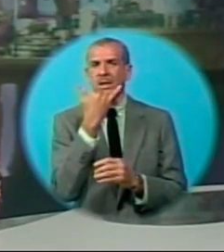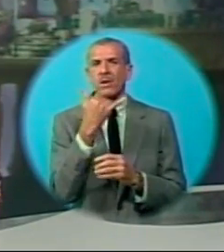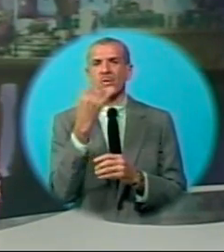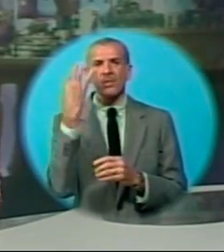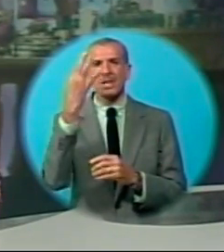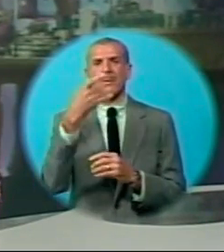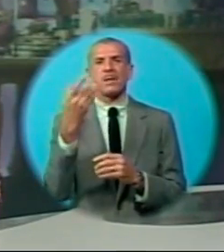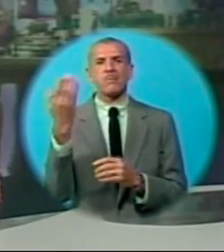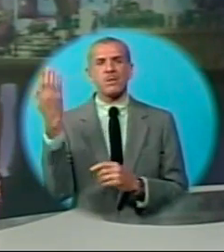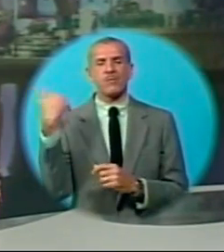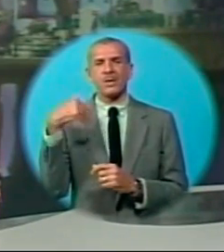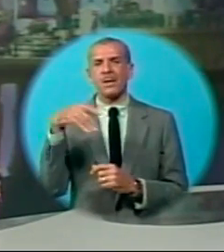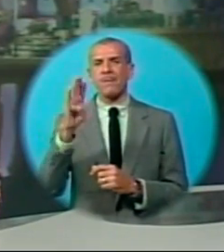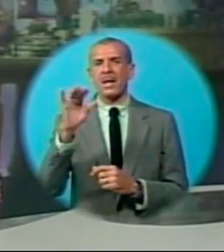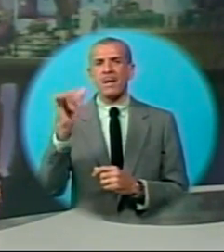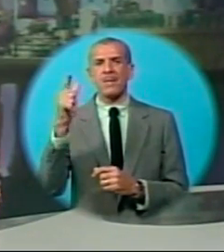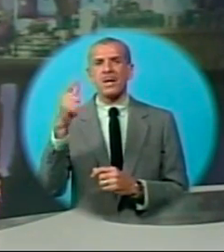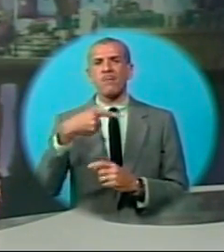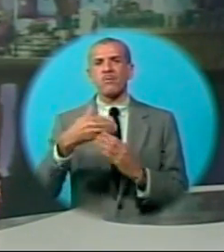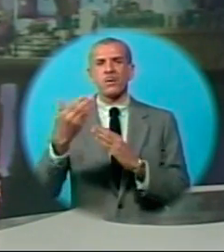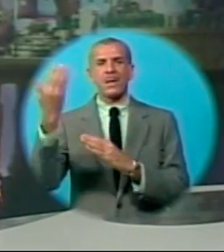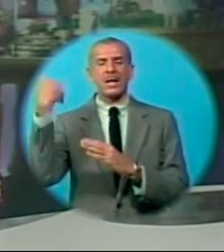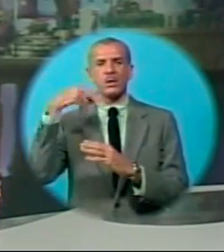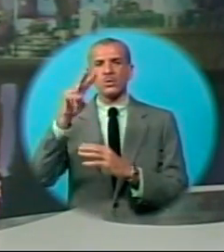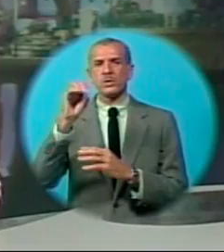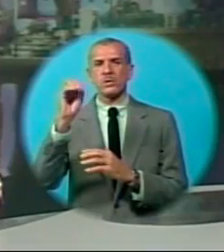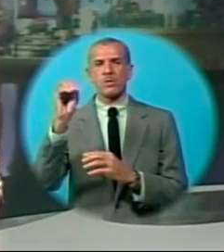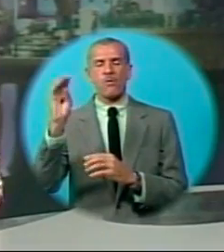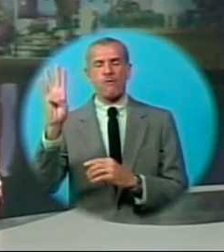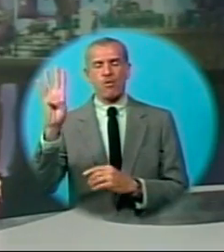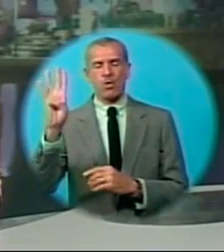the then BLP government back in 2004.